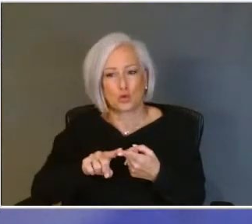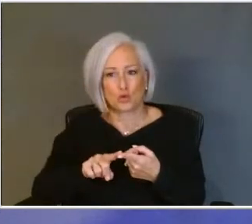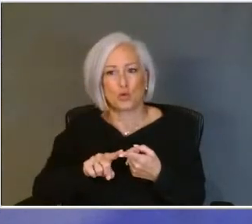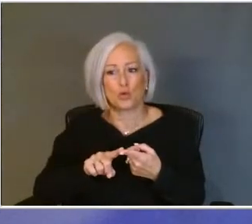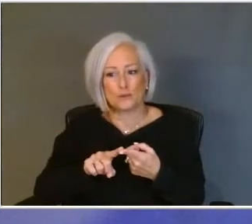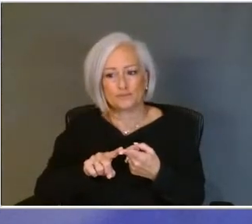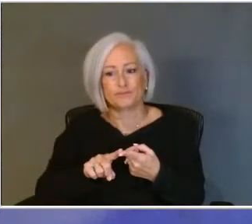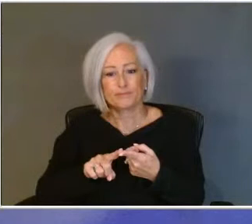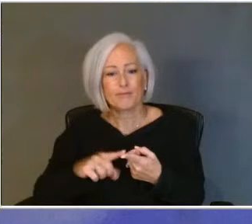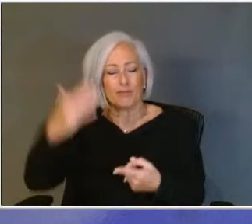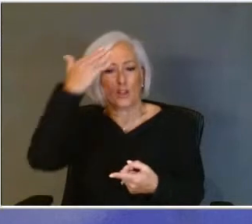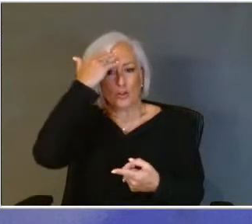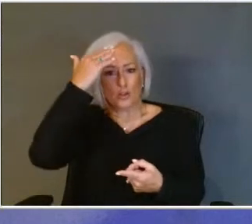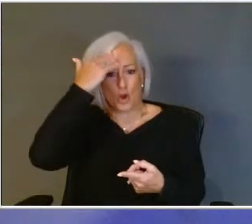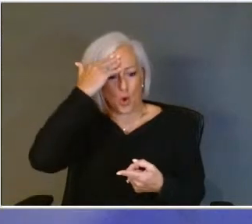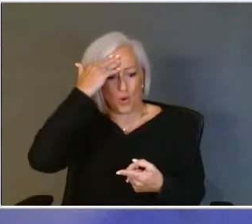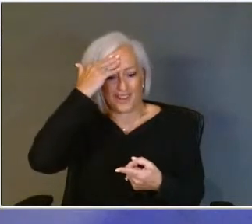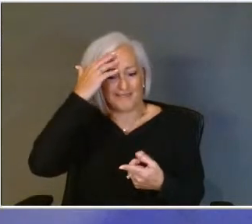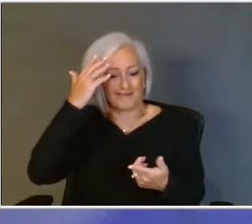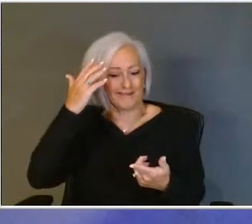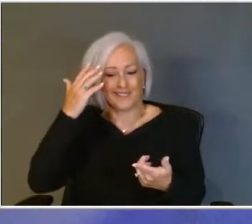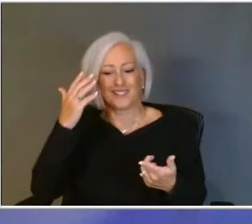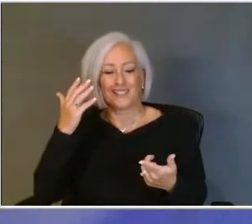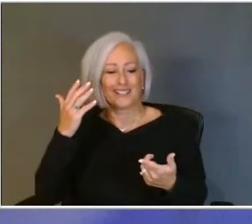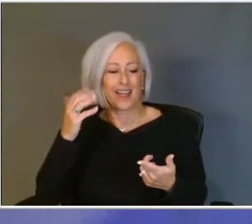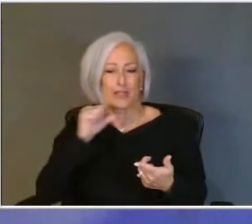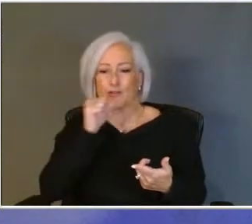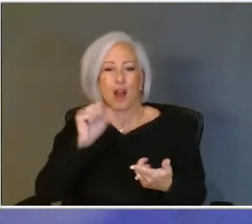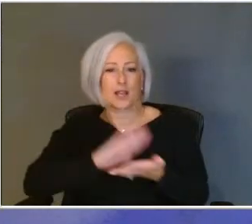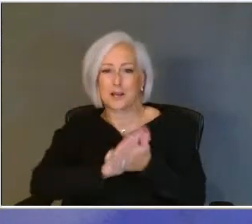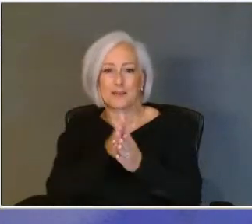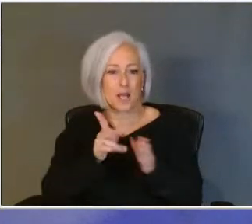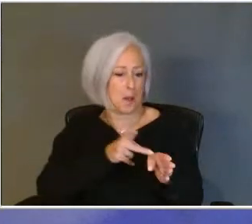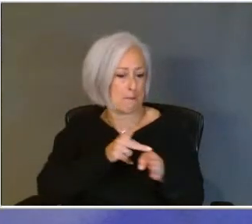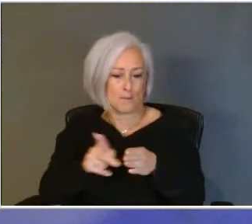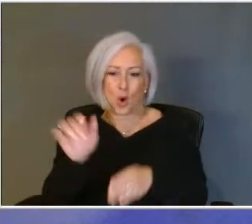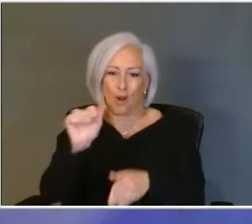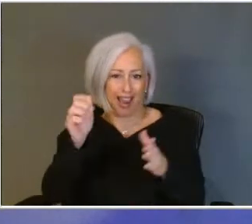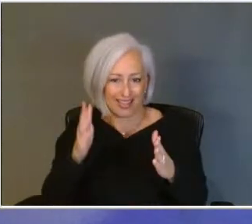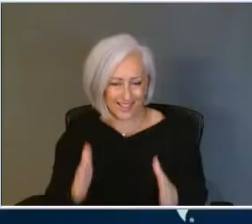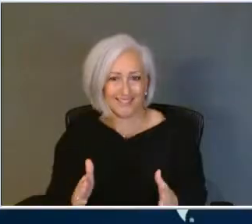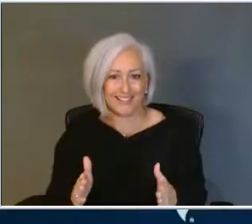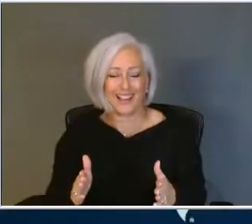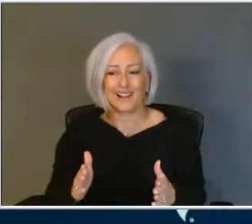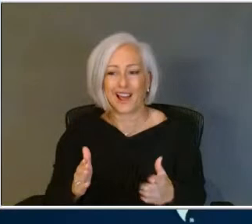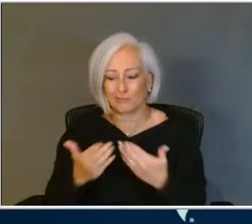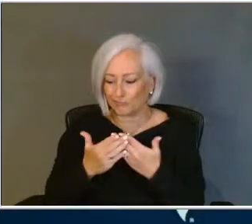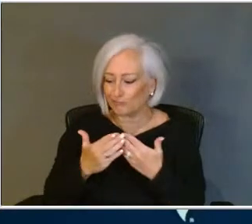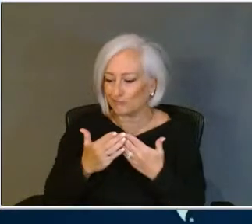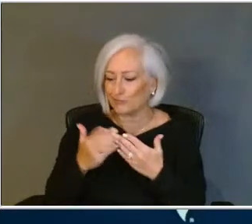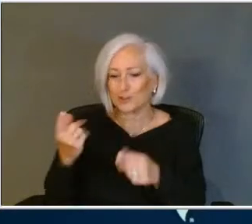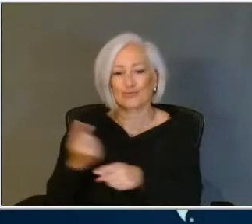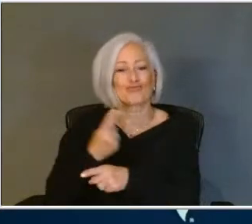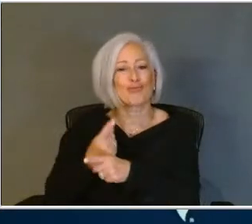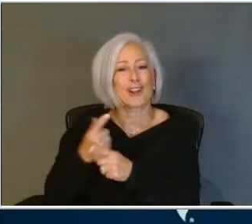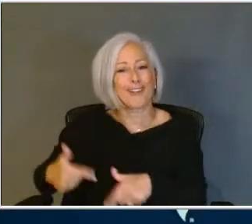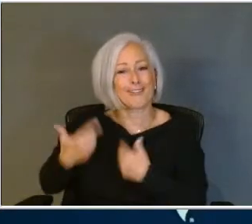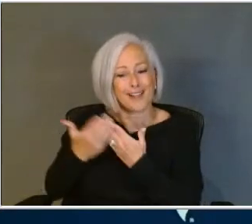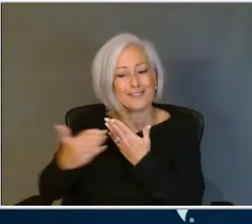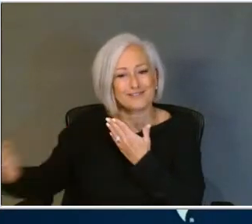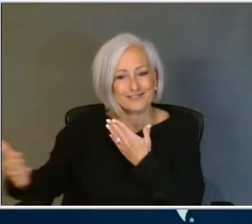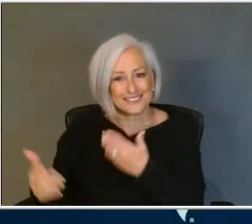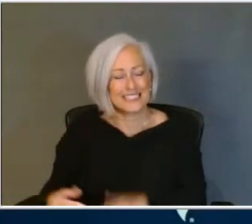of be into civilian life and not go pro, but take what they had with them? It's a tough transition when you think about the tens of thousands of hours that are poured